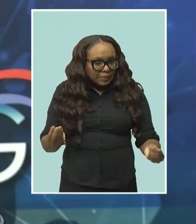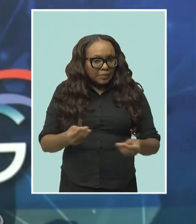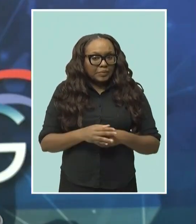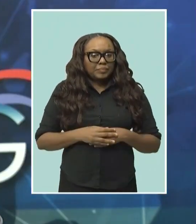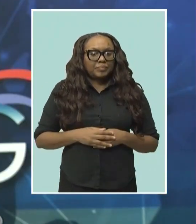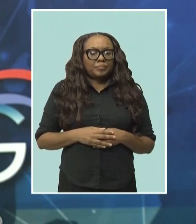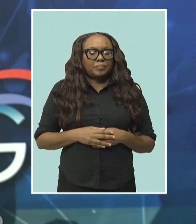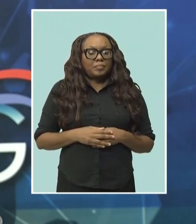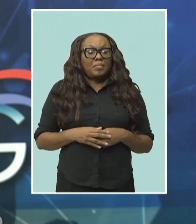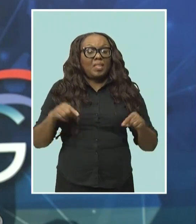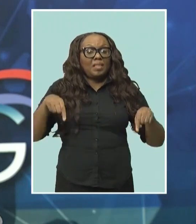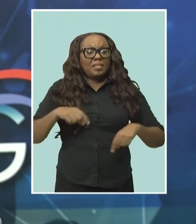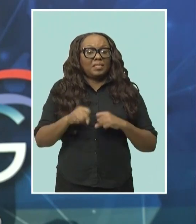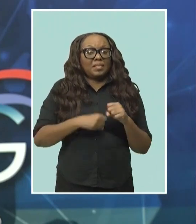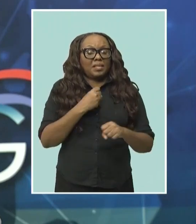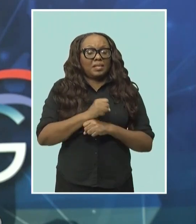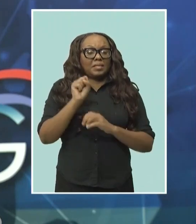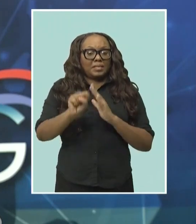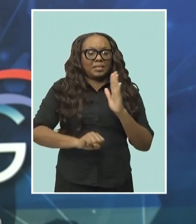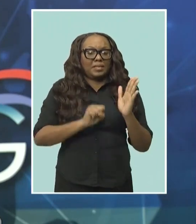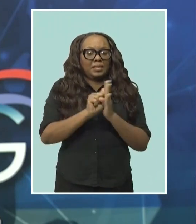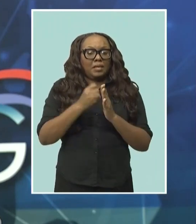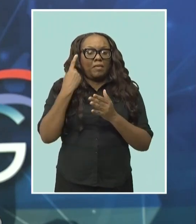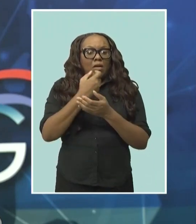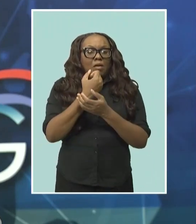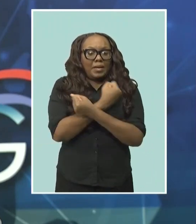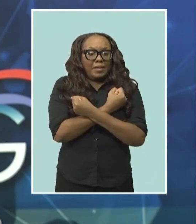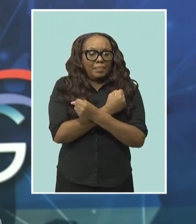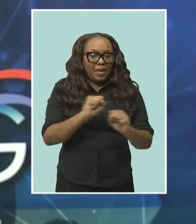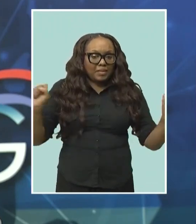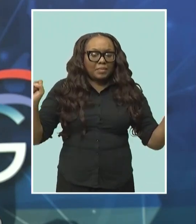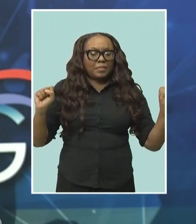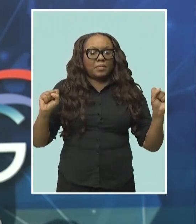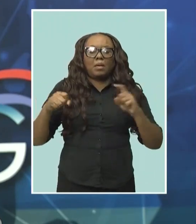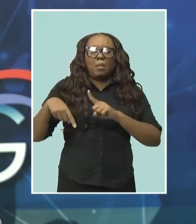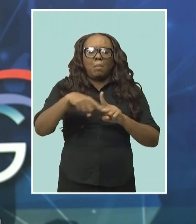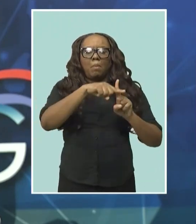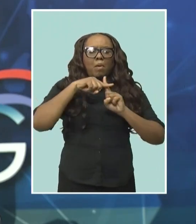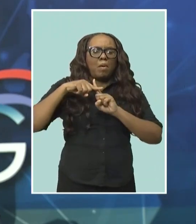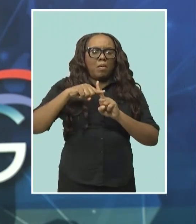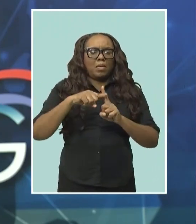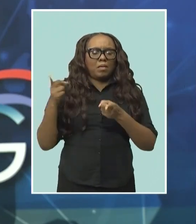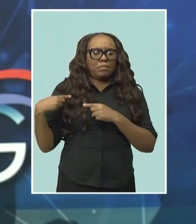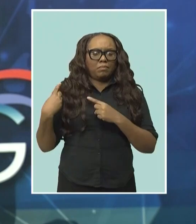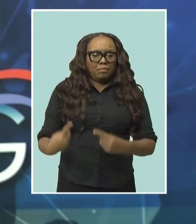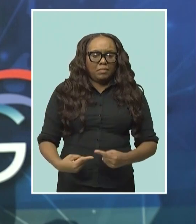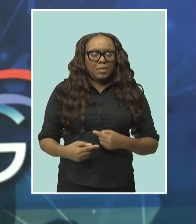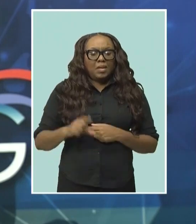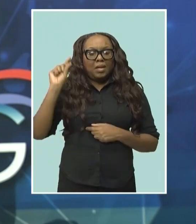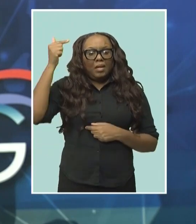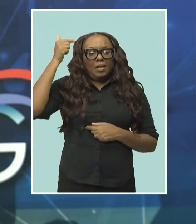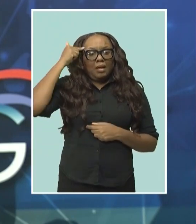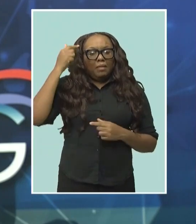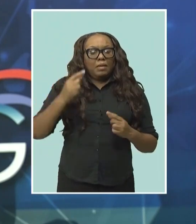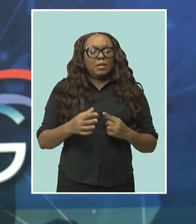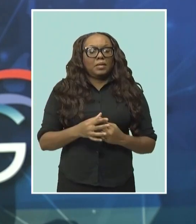This year's season of Emancipation has been going well with positive feedback from Barbadians. Government Special Advisor on Culture